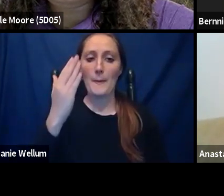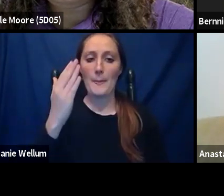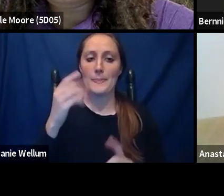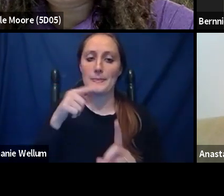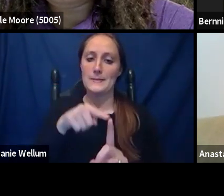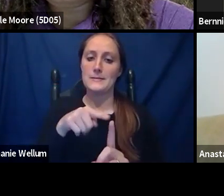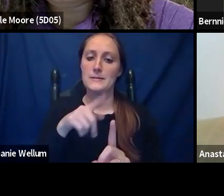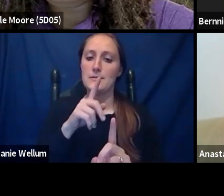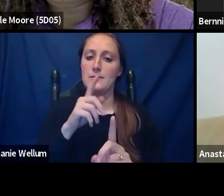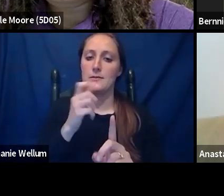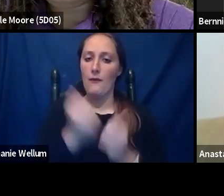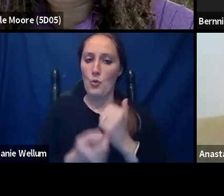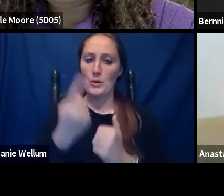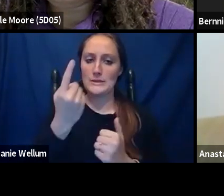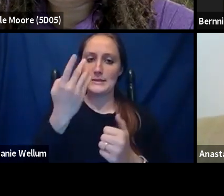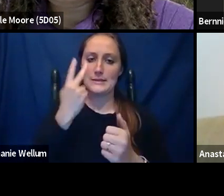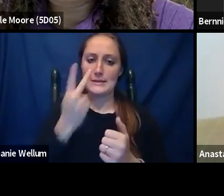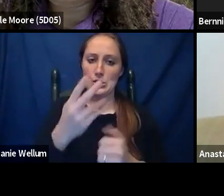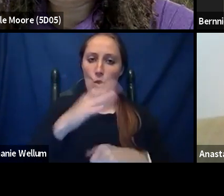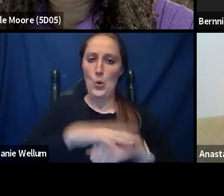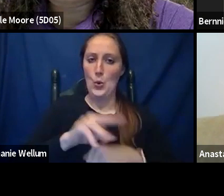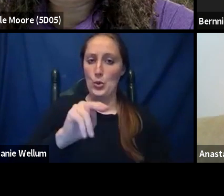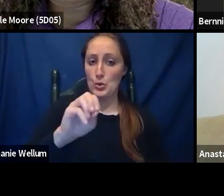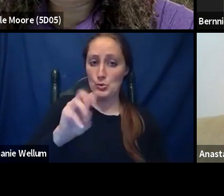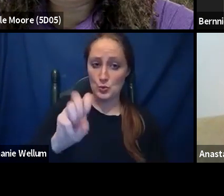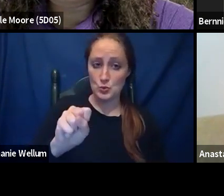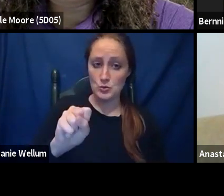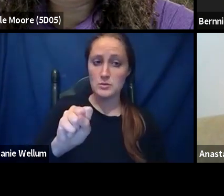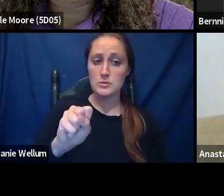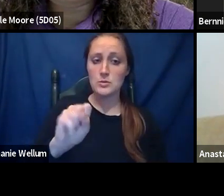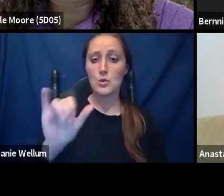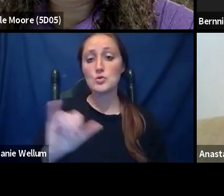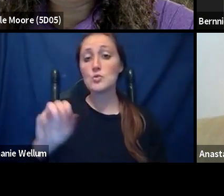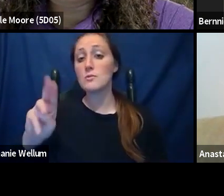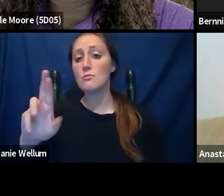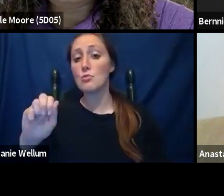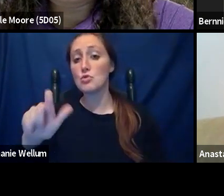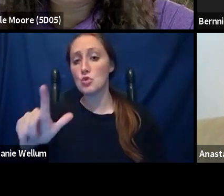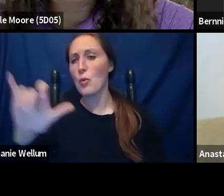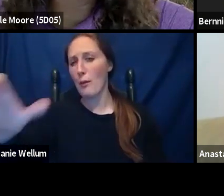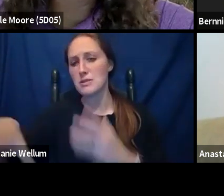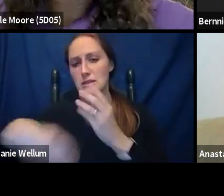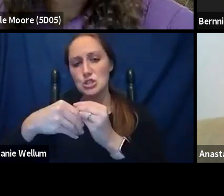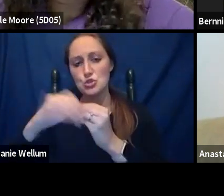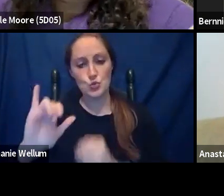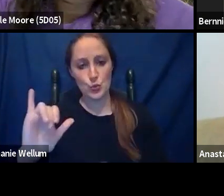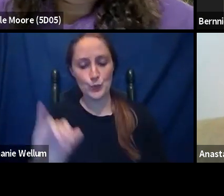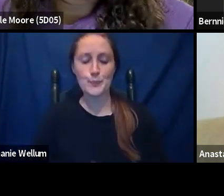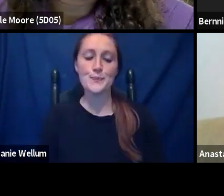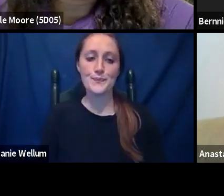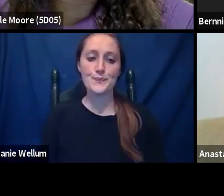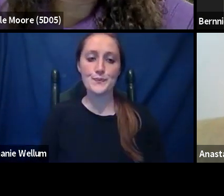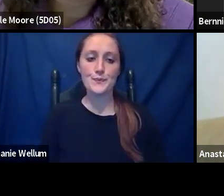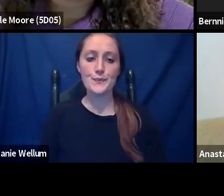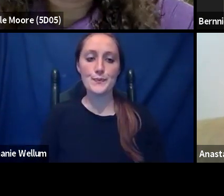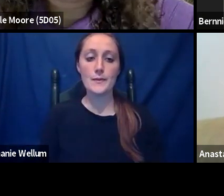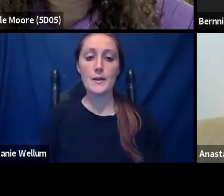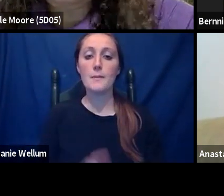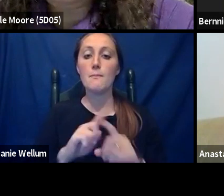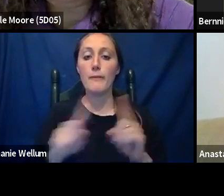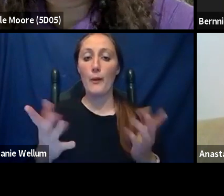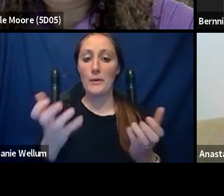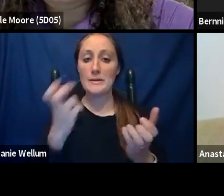sure everyone has seen on the news and also in the mural that was an addition. But wanted to kind of see how